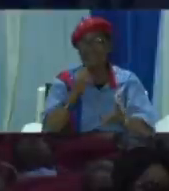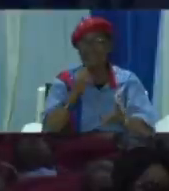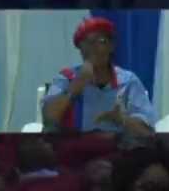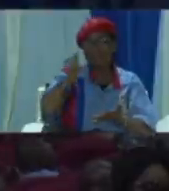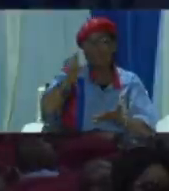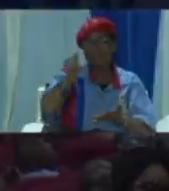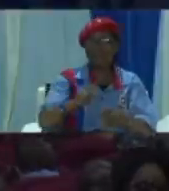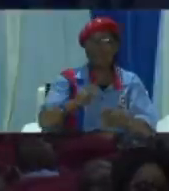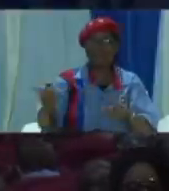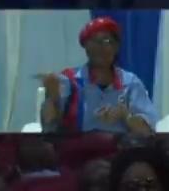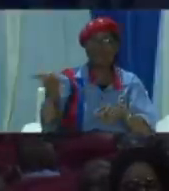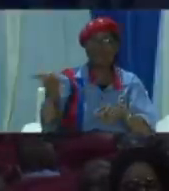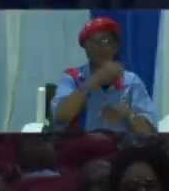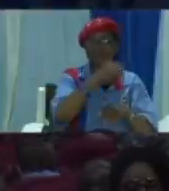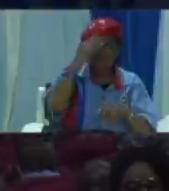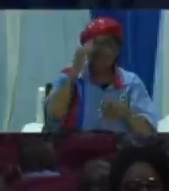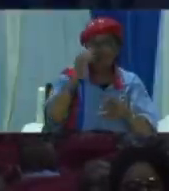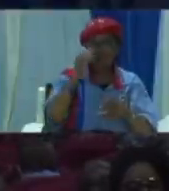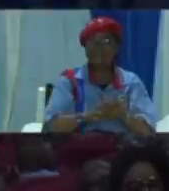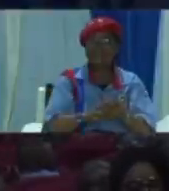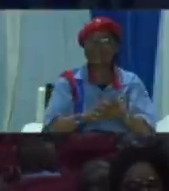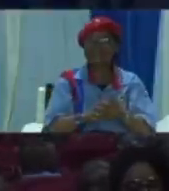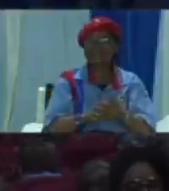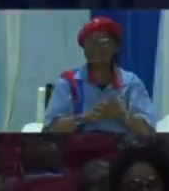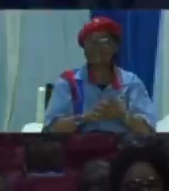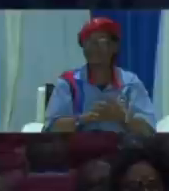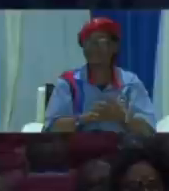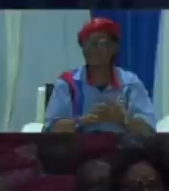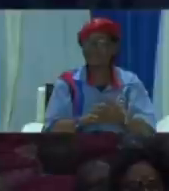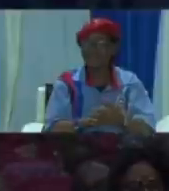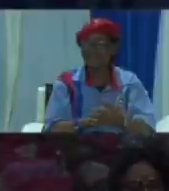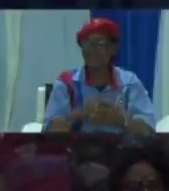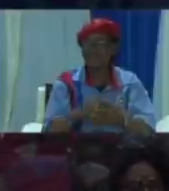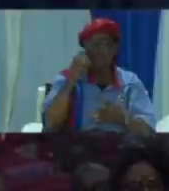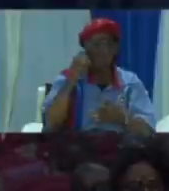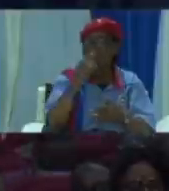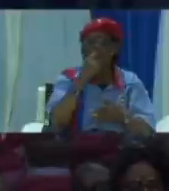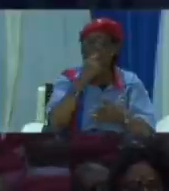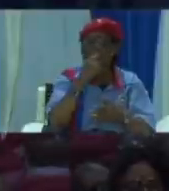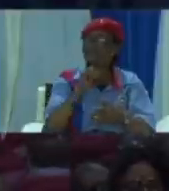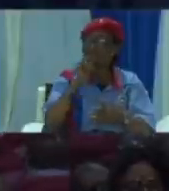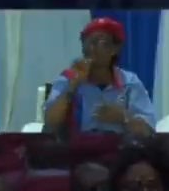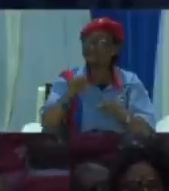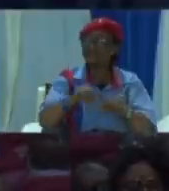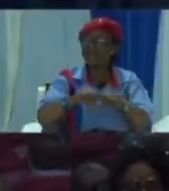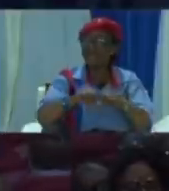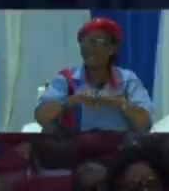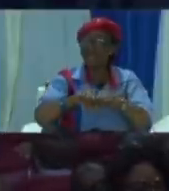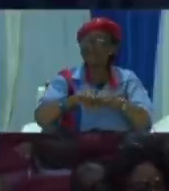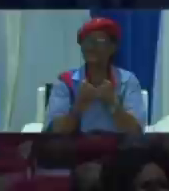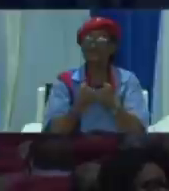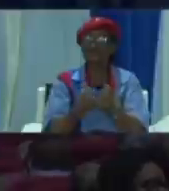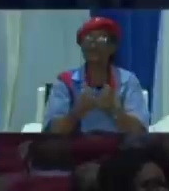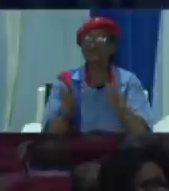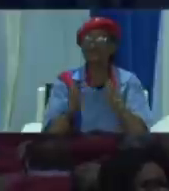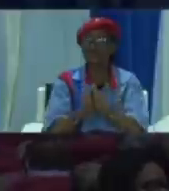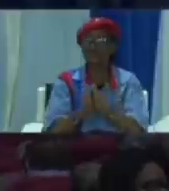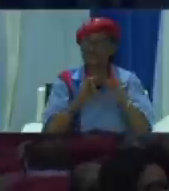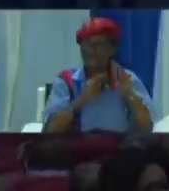know that sight also is associated with vision.